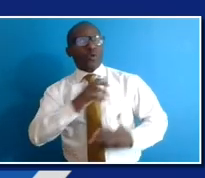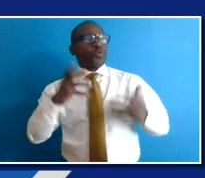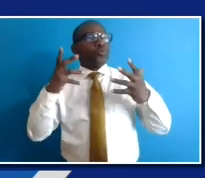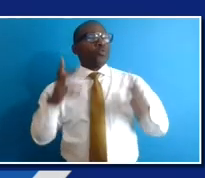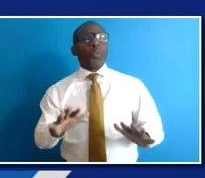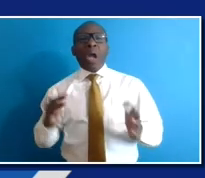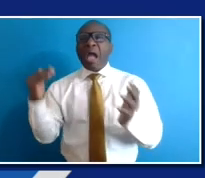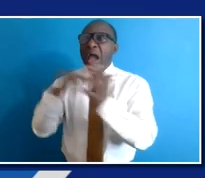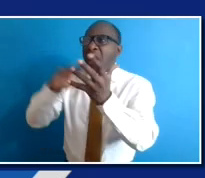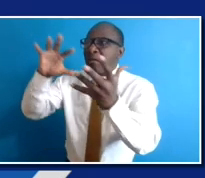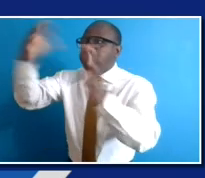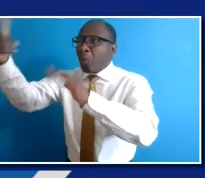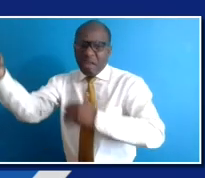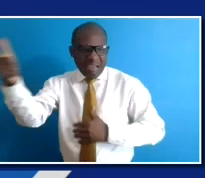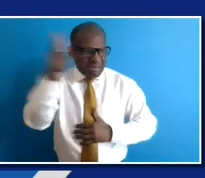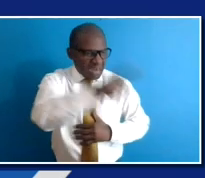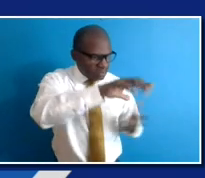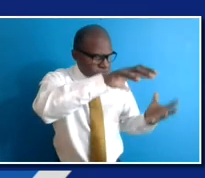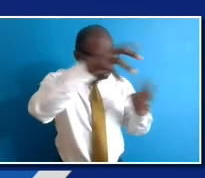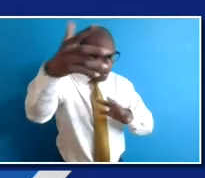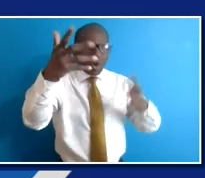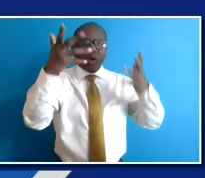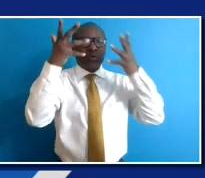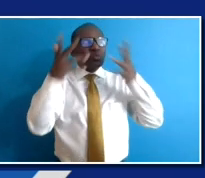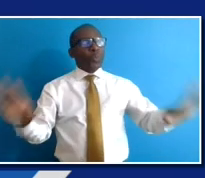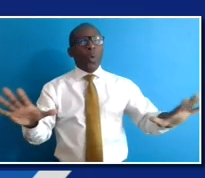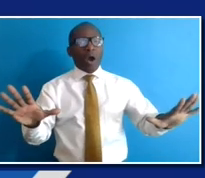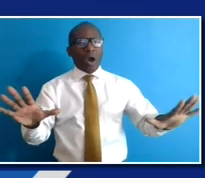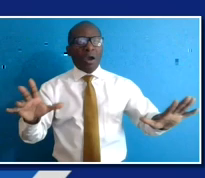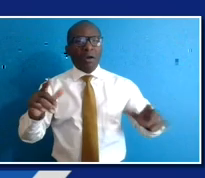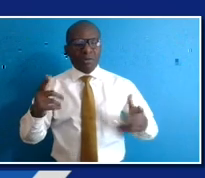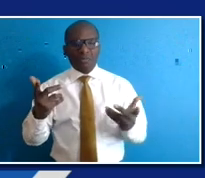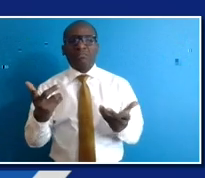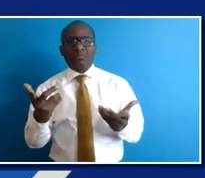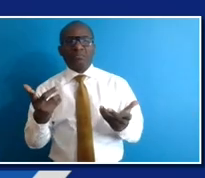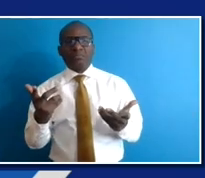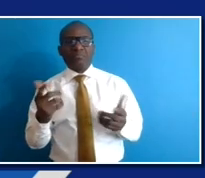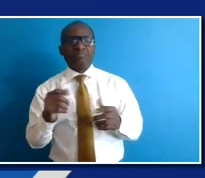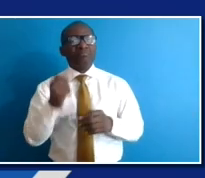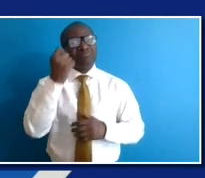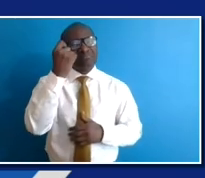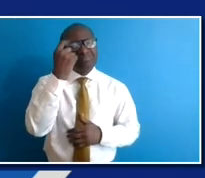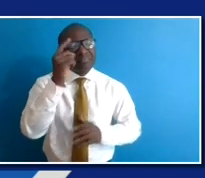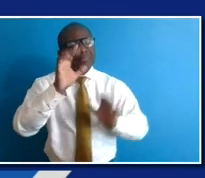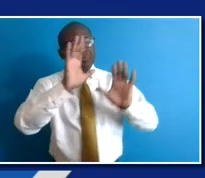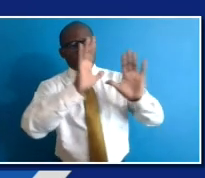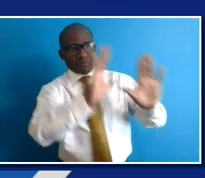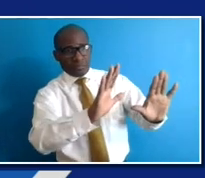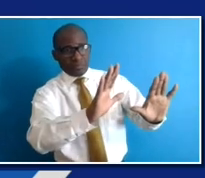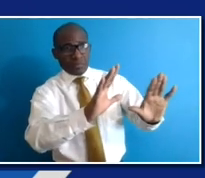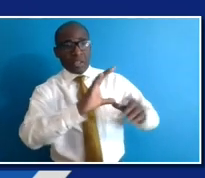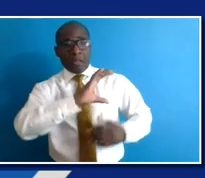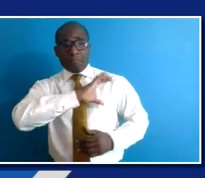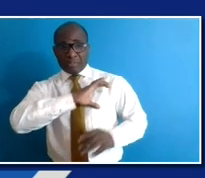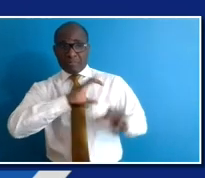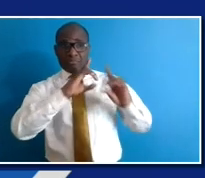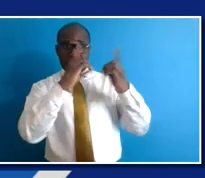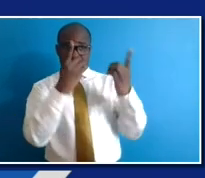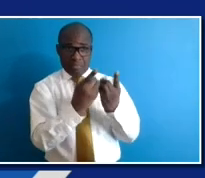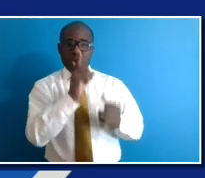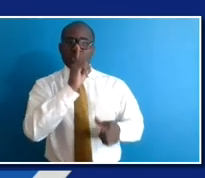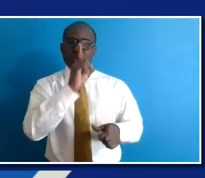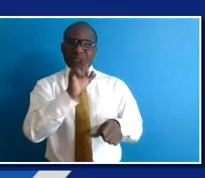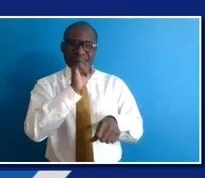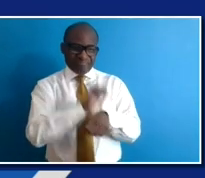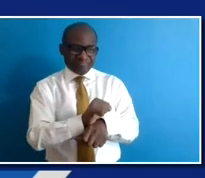The police department, the public safety department to be more specific, and the parks department deserve tremendous credit. I want to make sure we say that publicly so everybody understands where